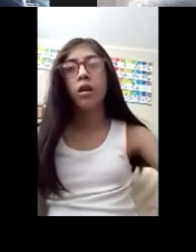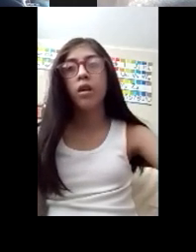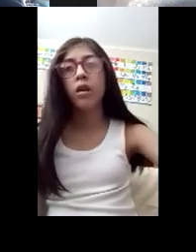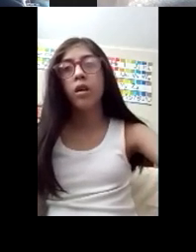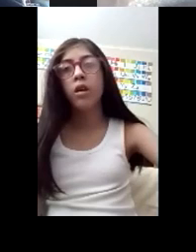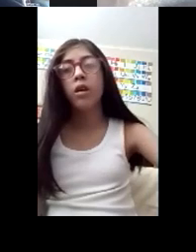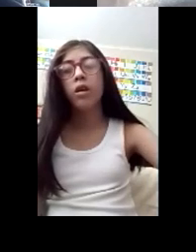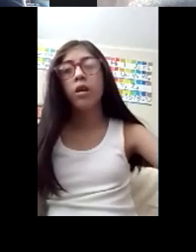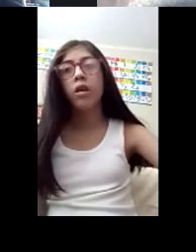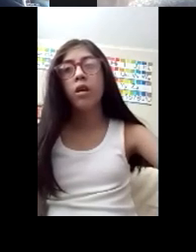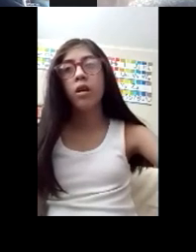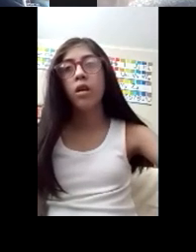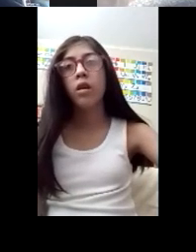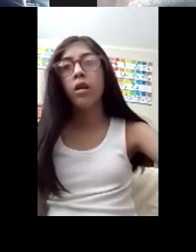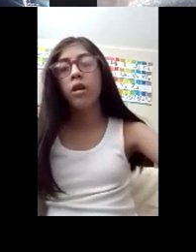fire.